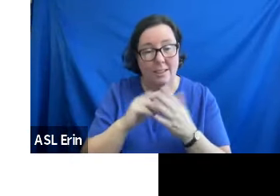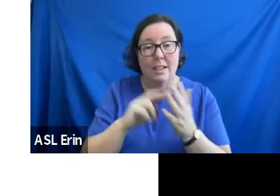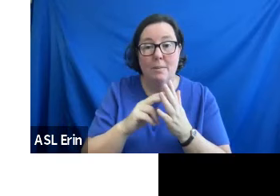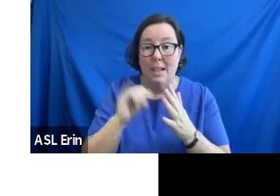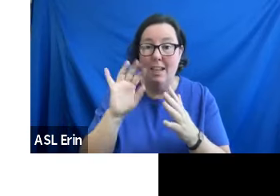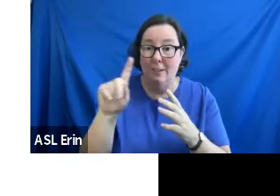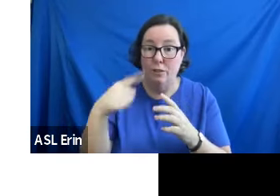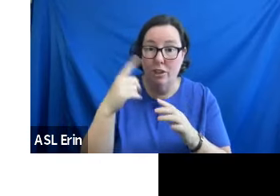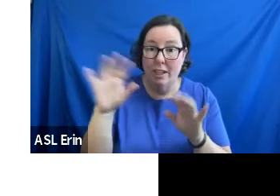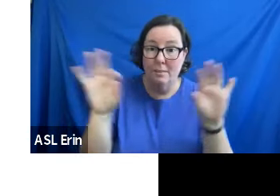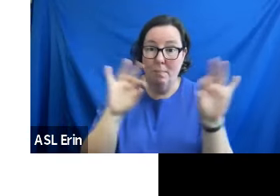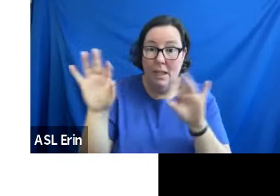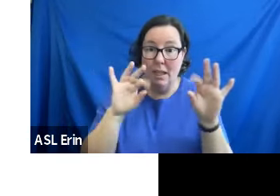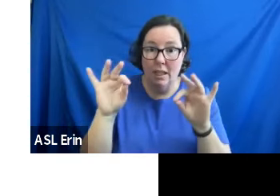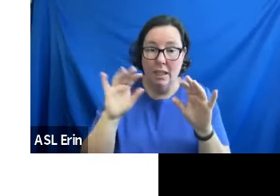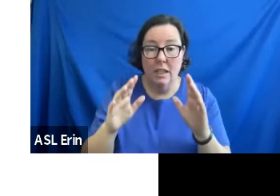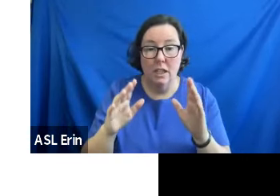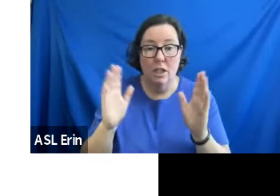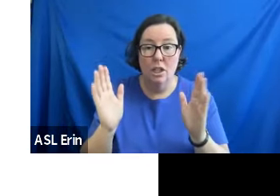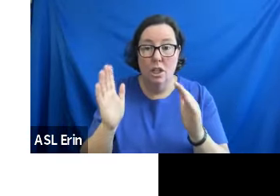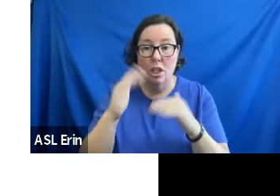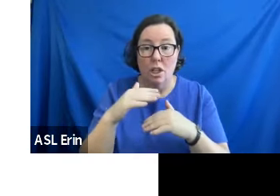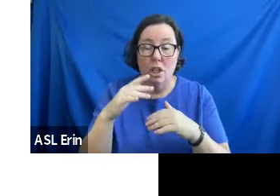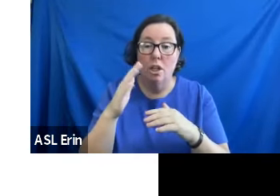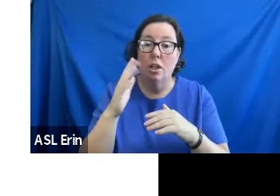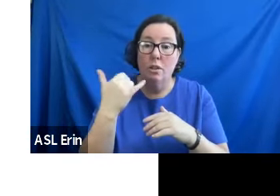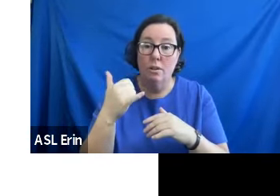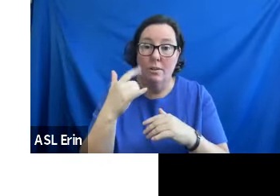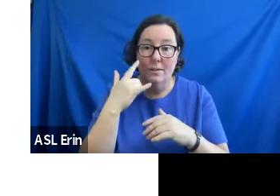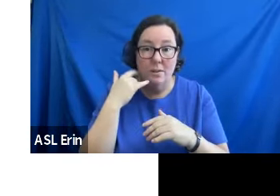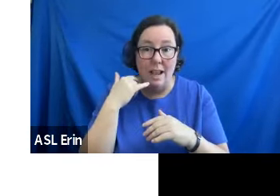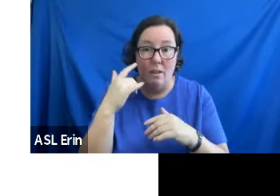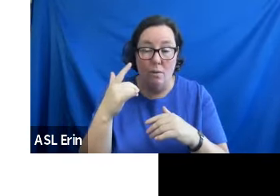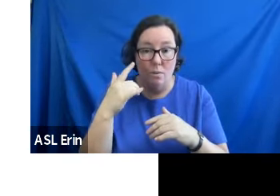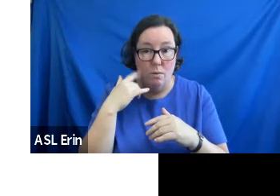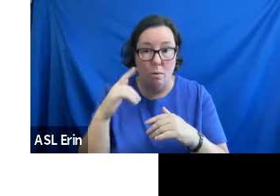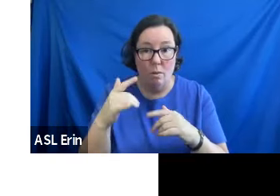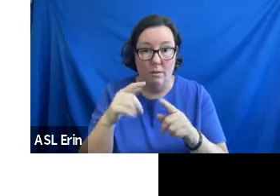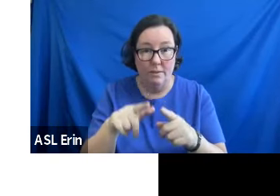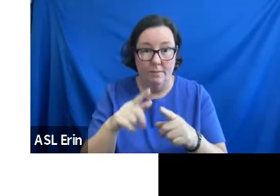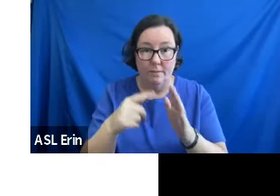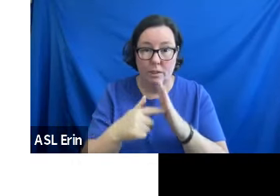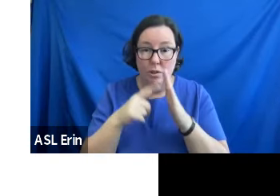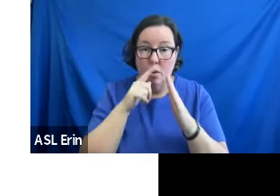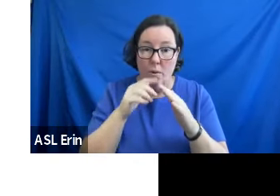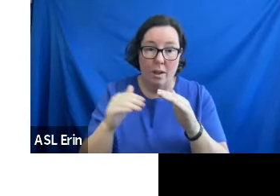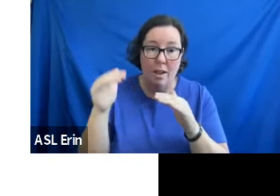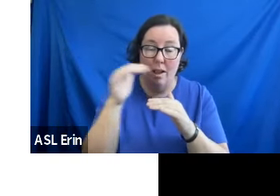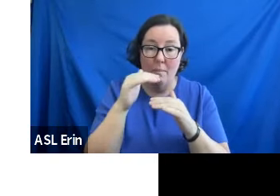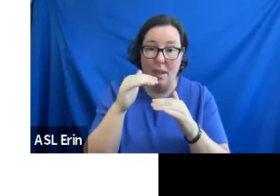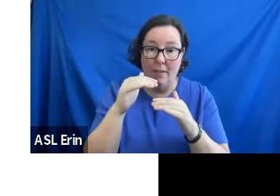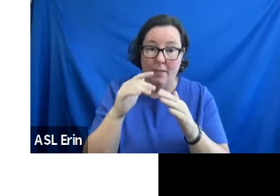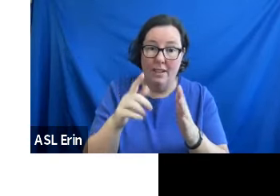graph. The gold area shows us the students who are above the